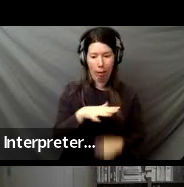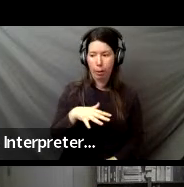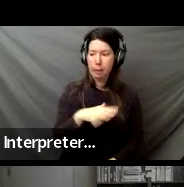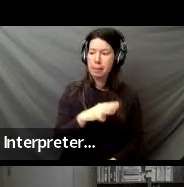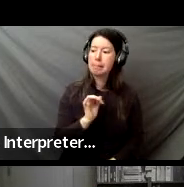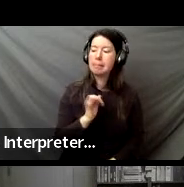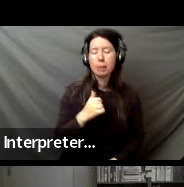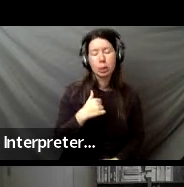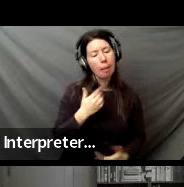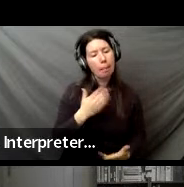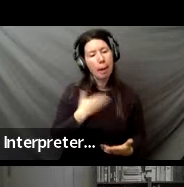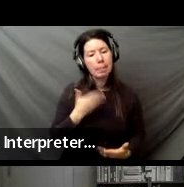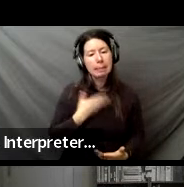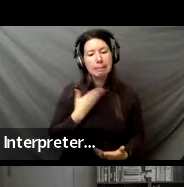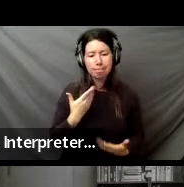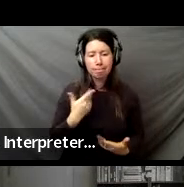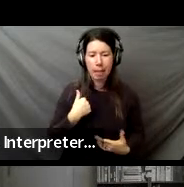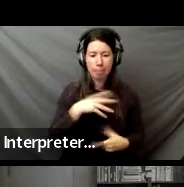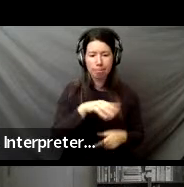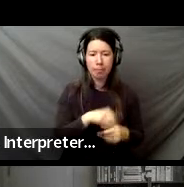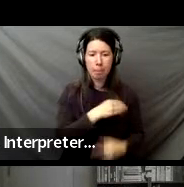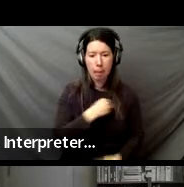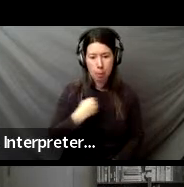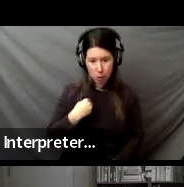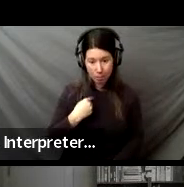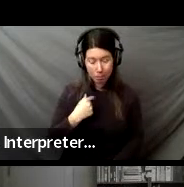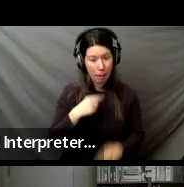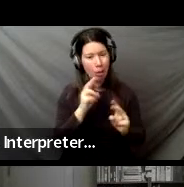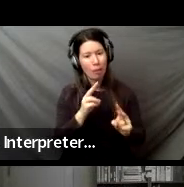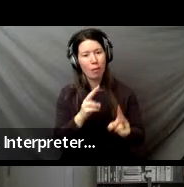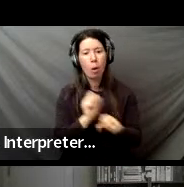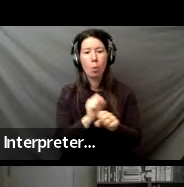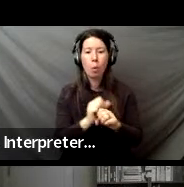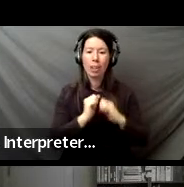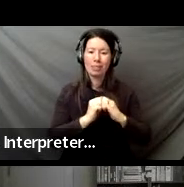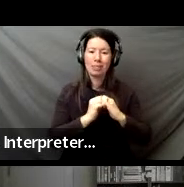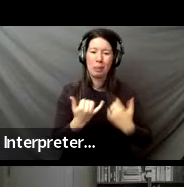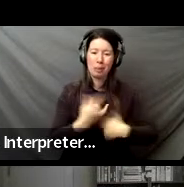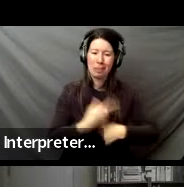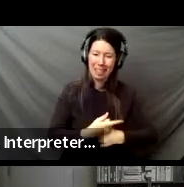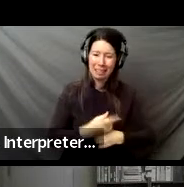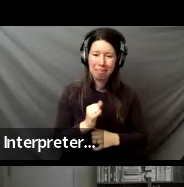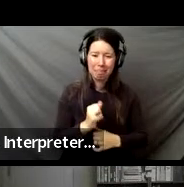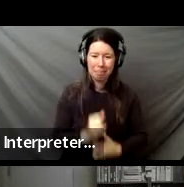really happy to be a member, and look forward to working with you guys today too.